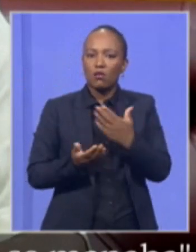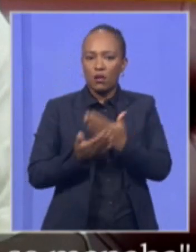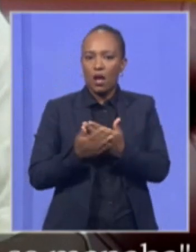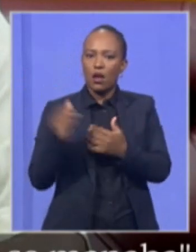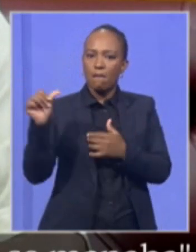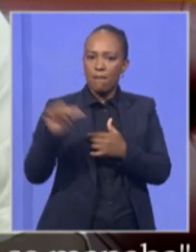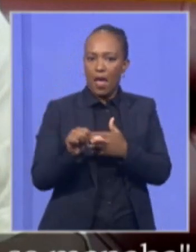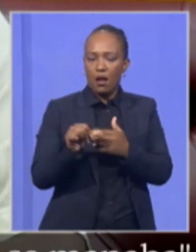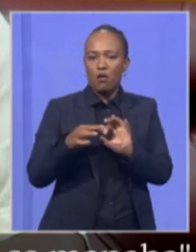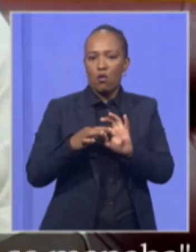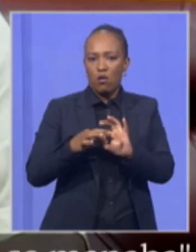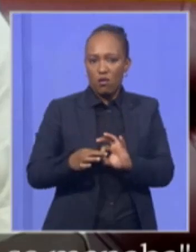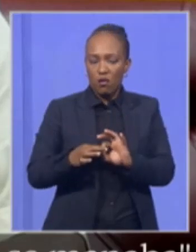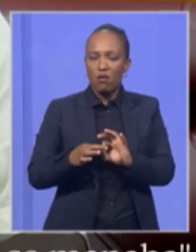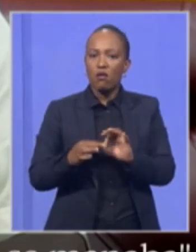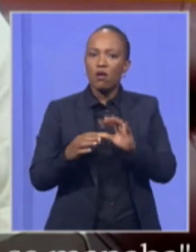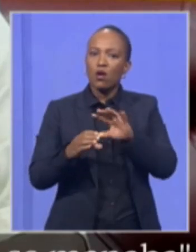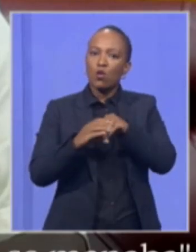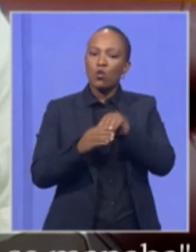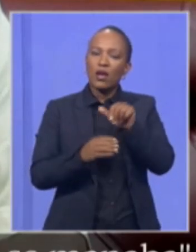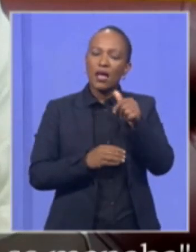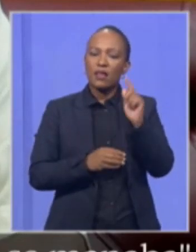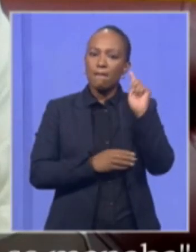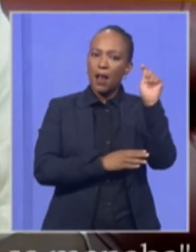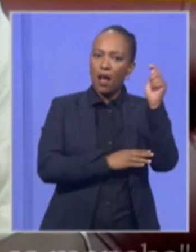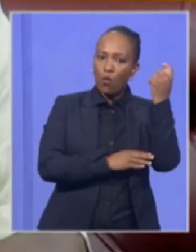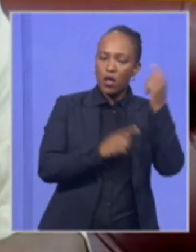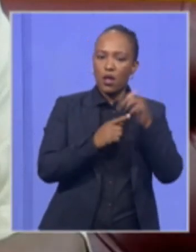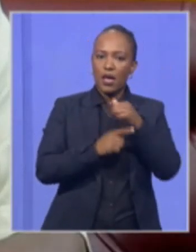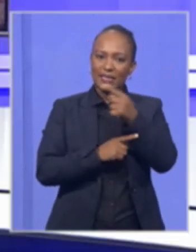as including to those that are from Malawi and Tanzania.